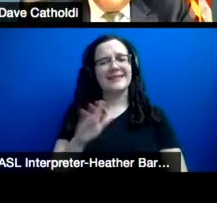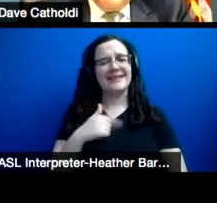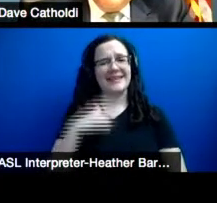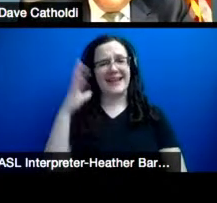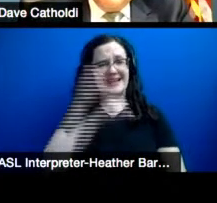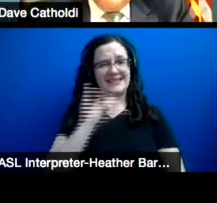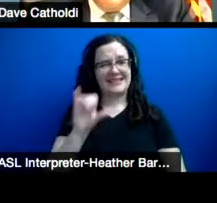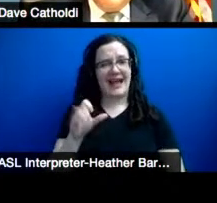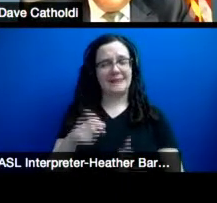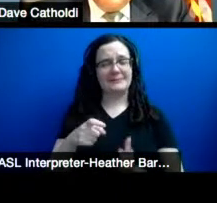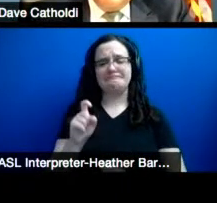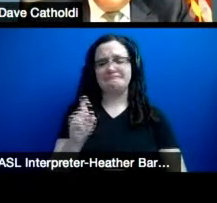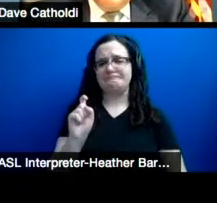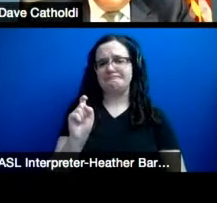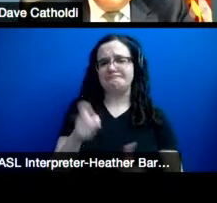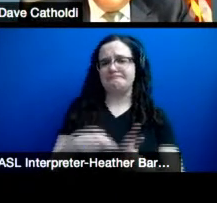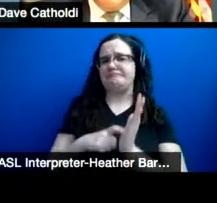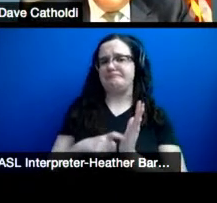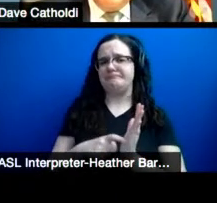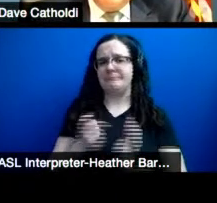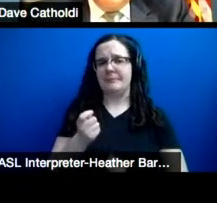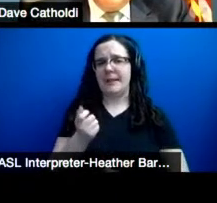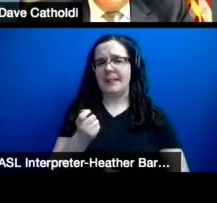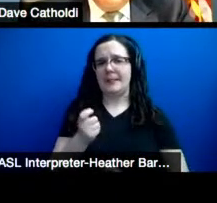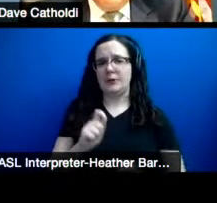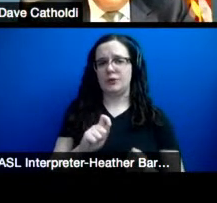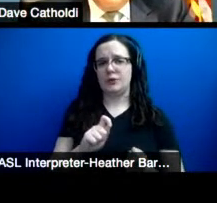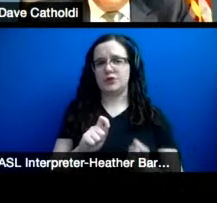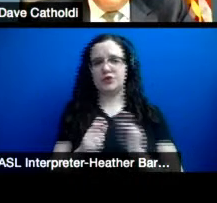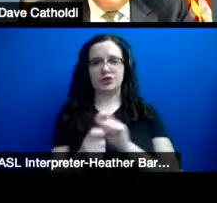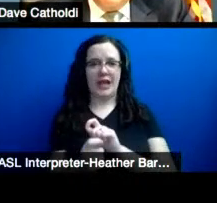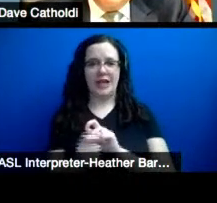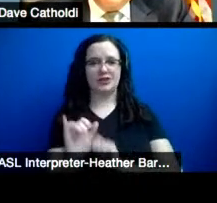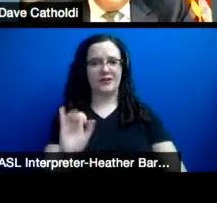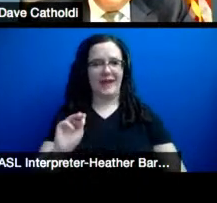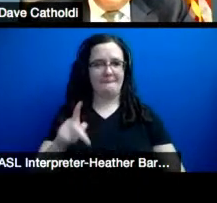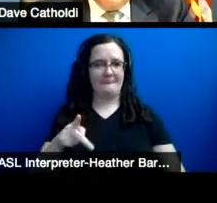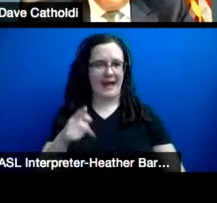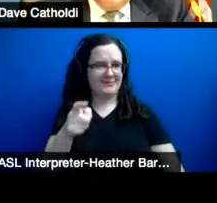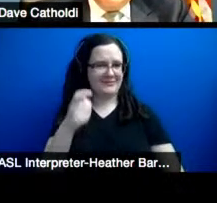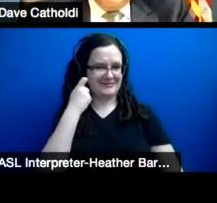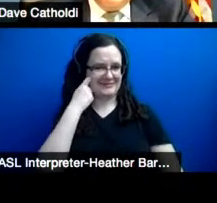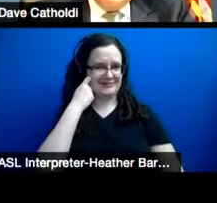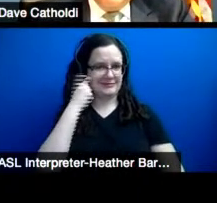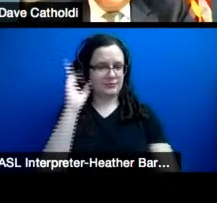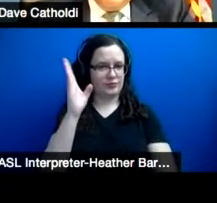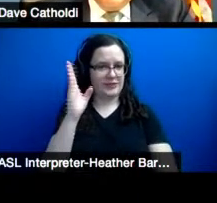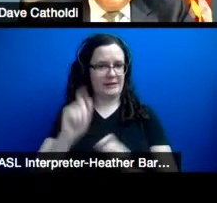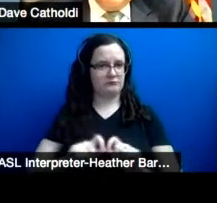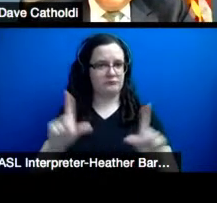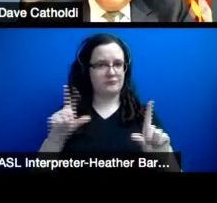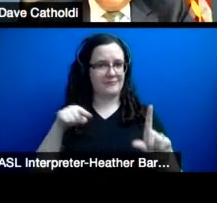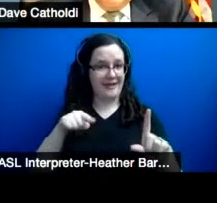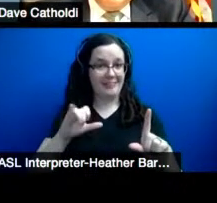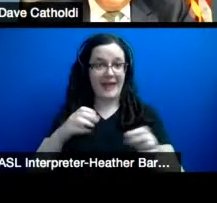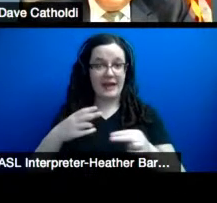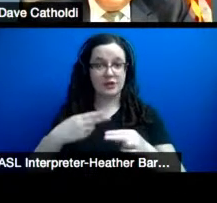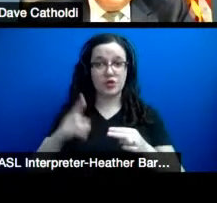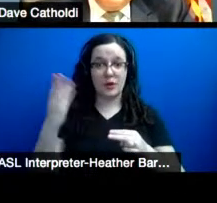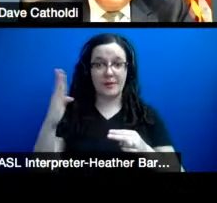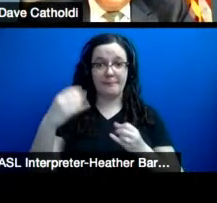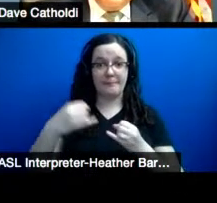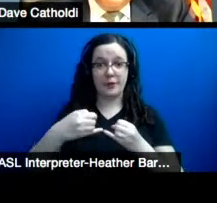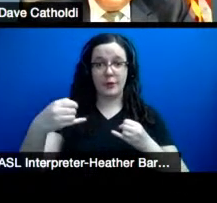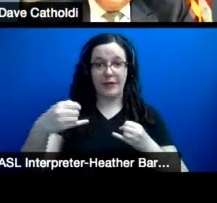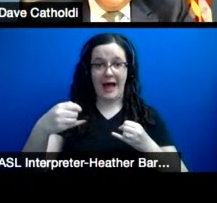very slight change in the map that you presented before, that the short blue line